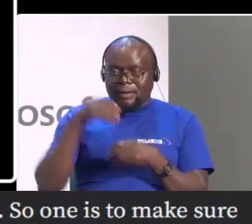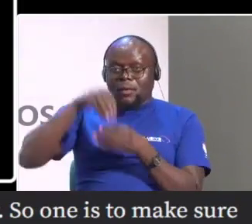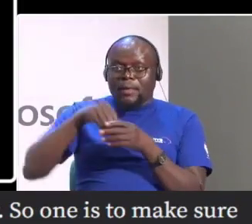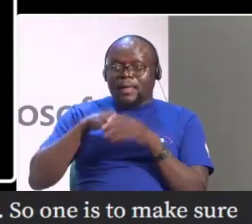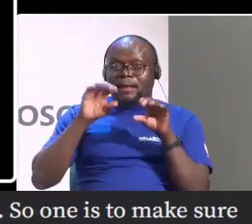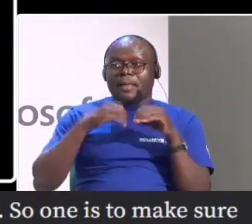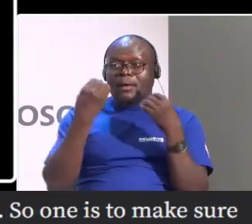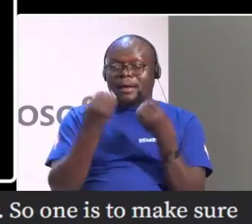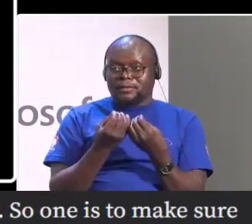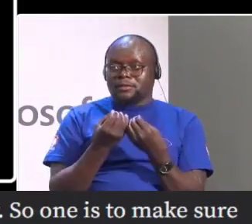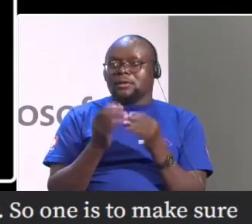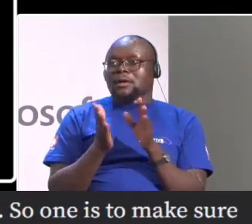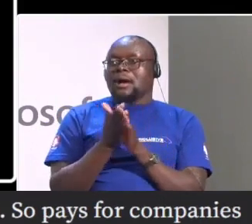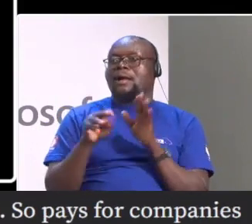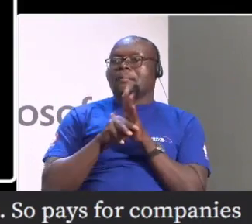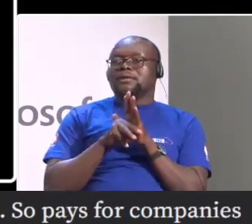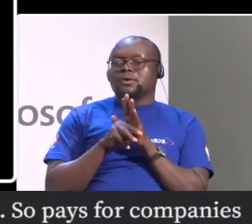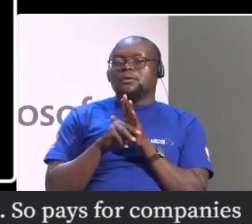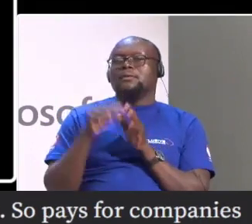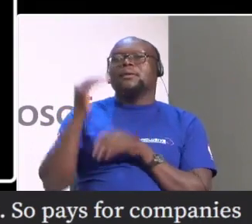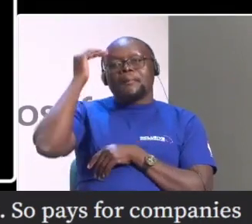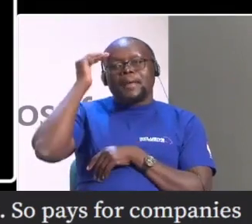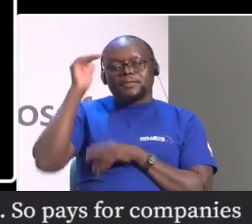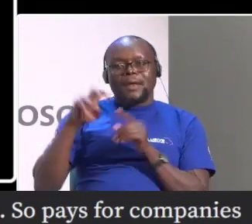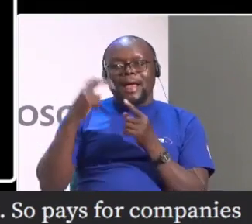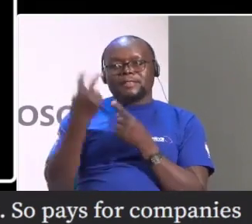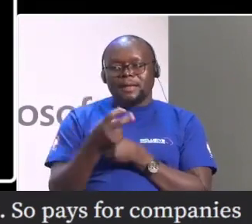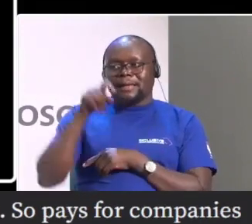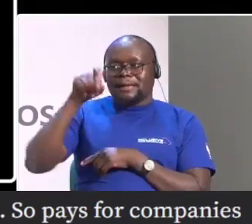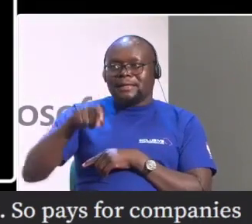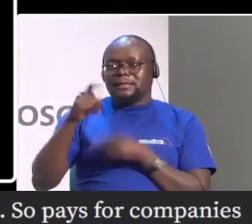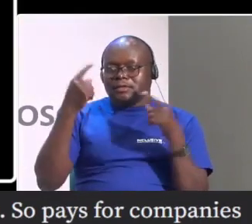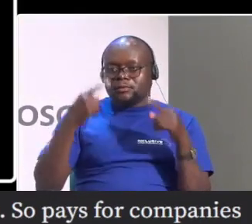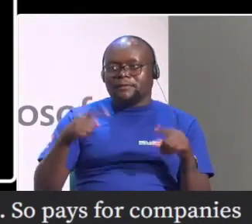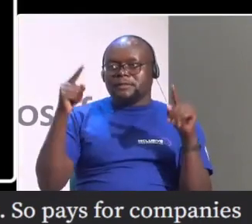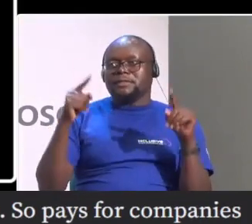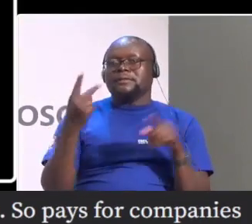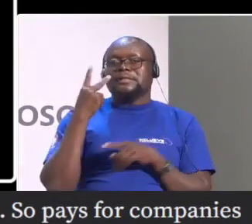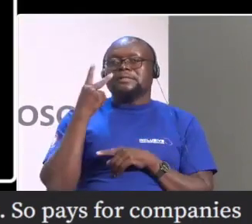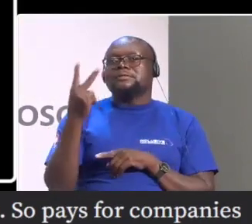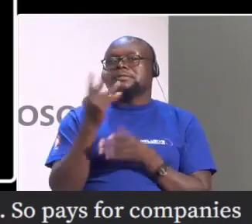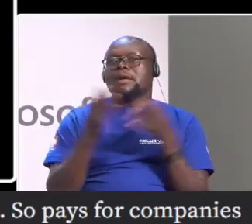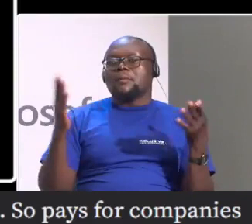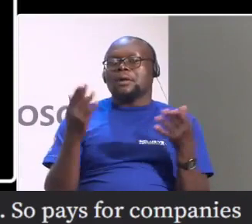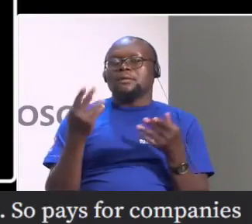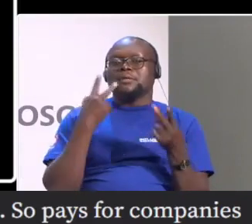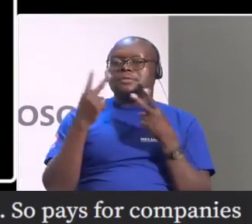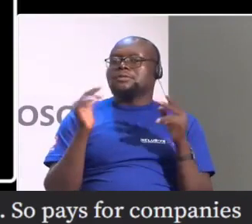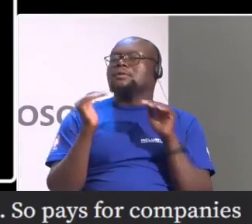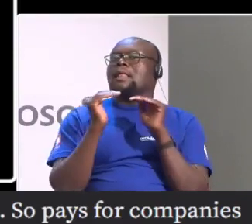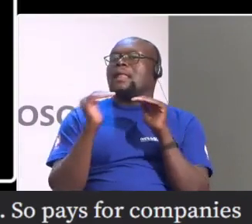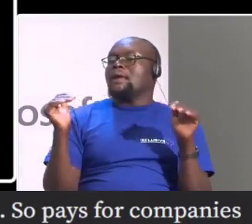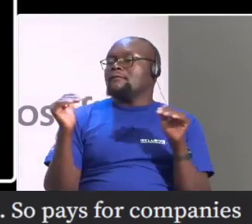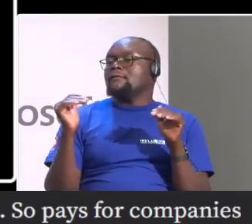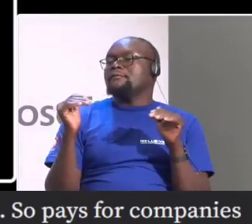organisation. And the mentor aspect needs to be an executive or somebody of C-suite level. And the